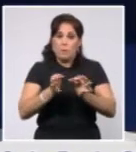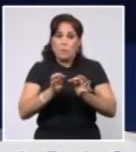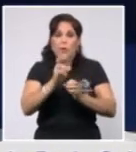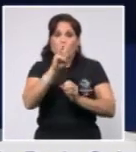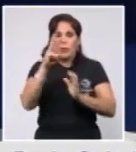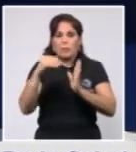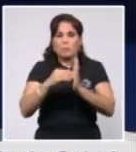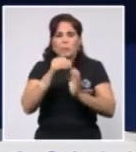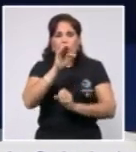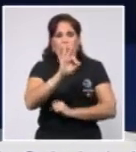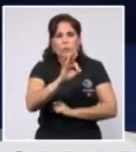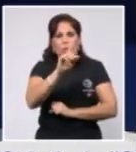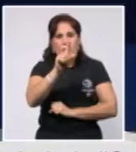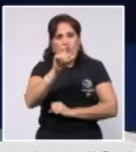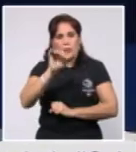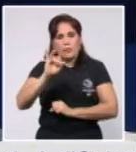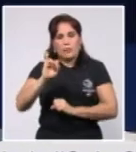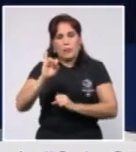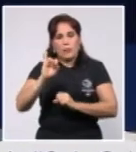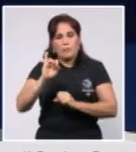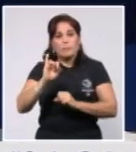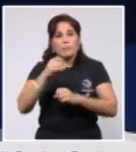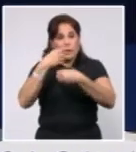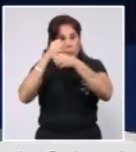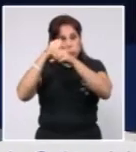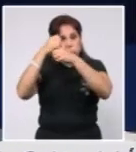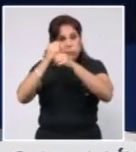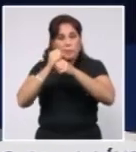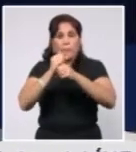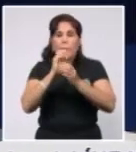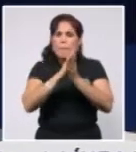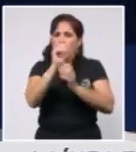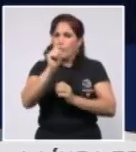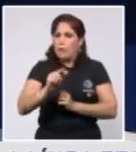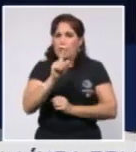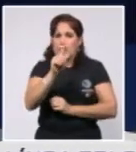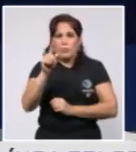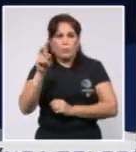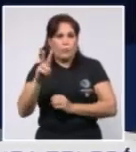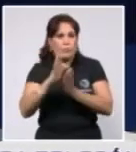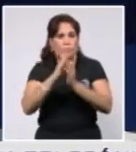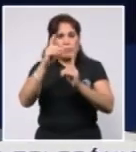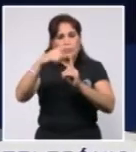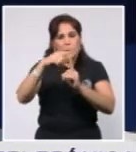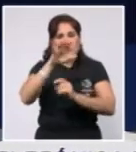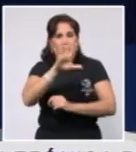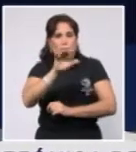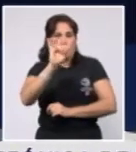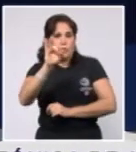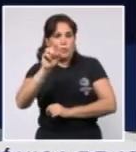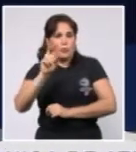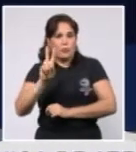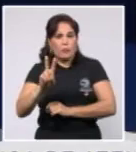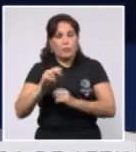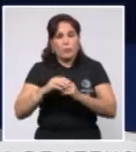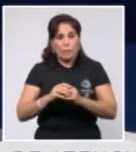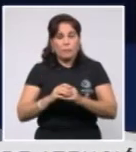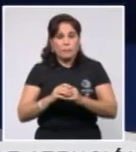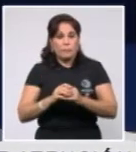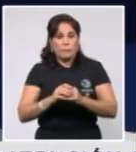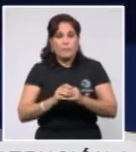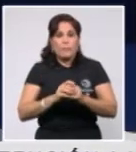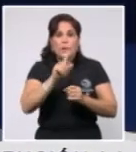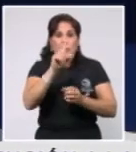3,816, Mayabeque, 112, Matanzas, 572,